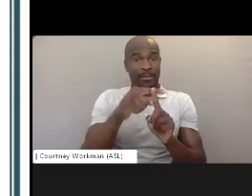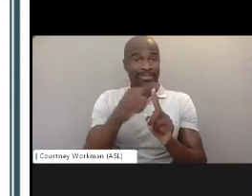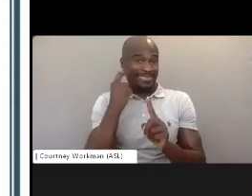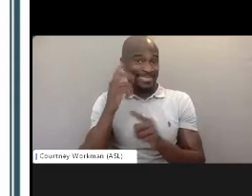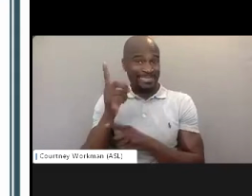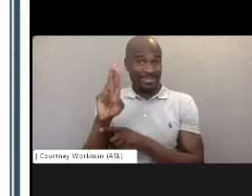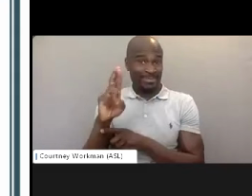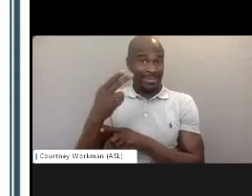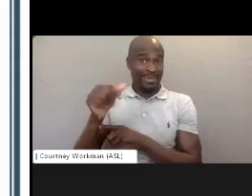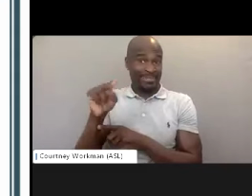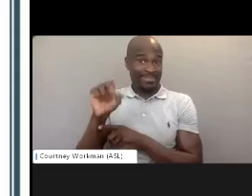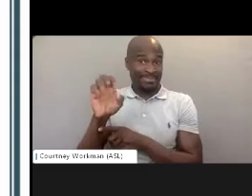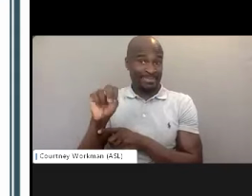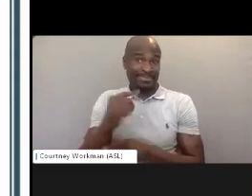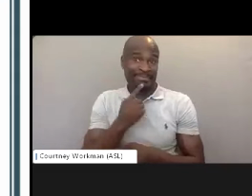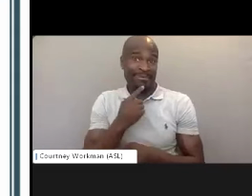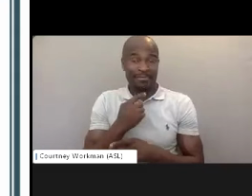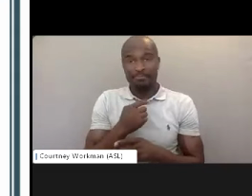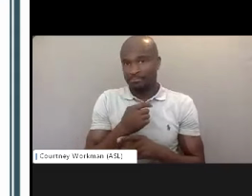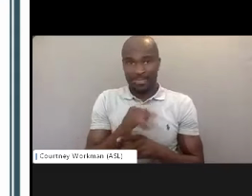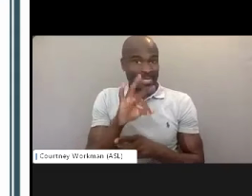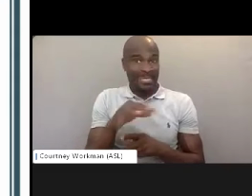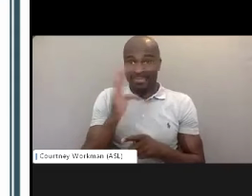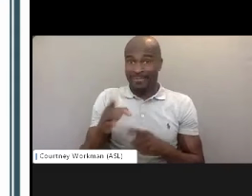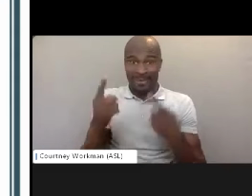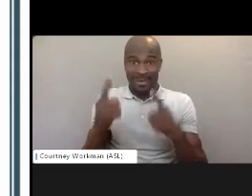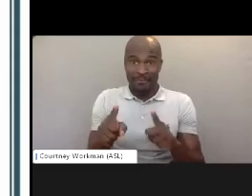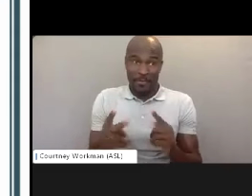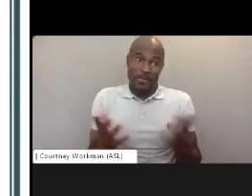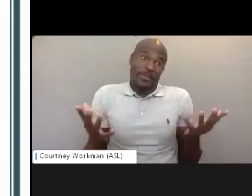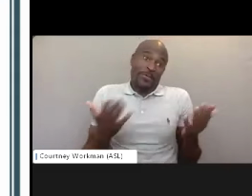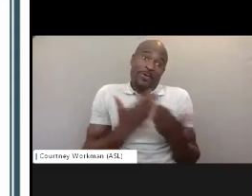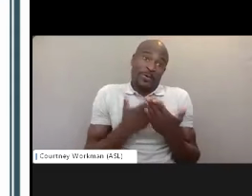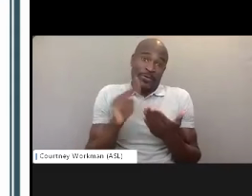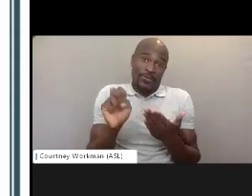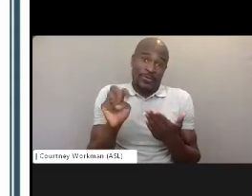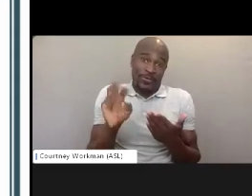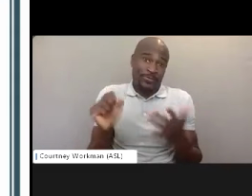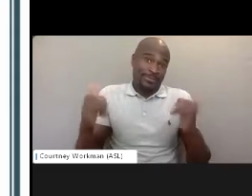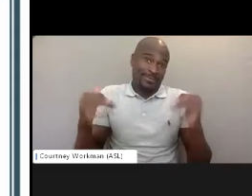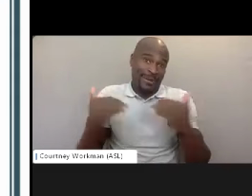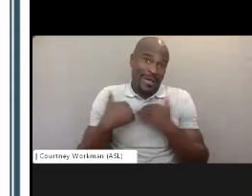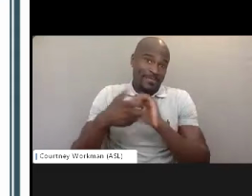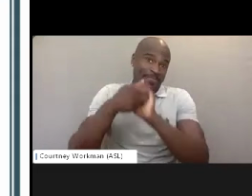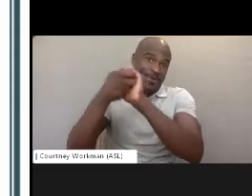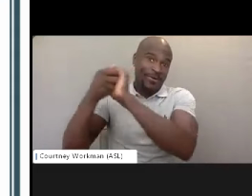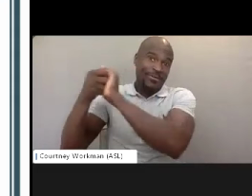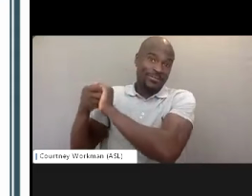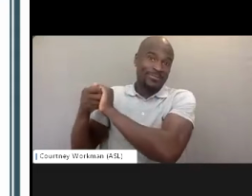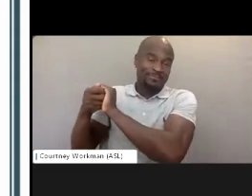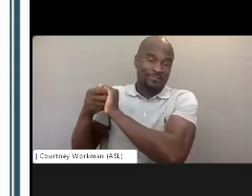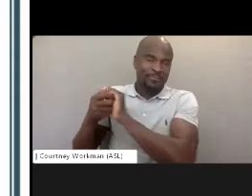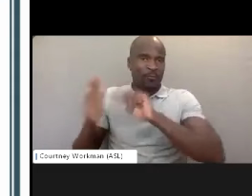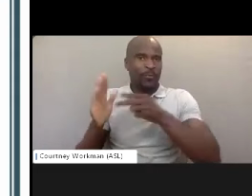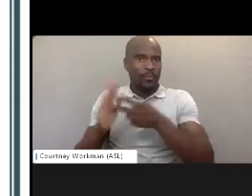if it never happens, the bad news is, or the good news is, you still have those partnerships. You've got those, and they will